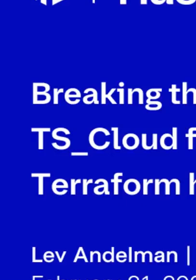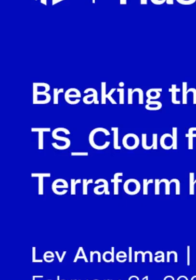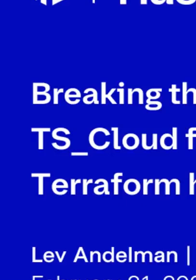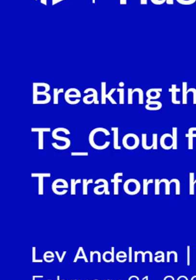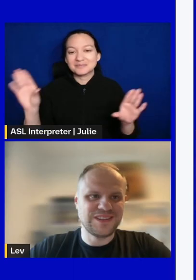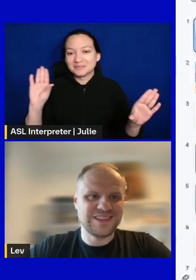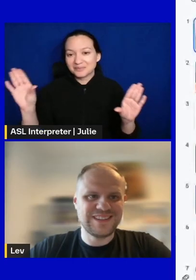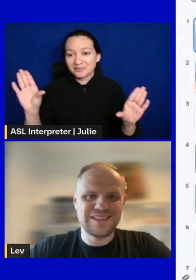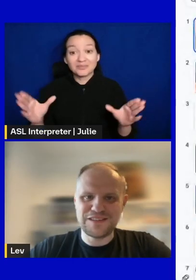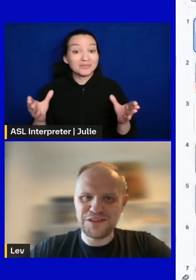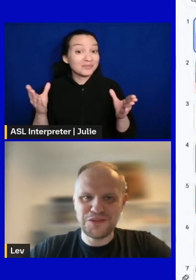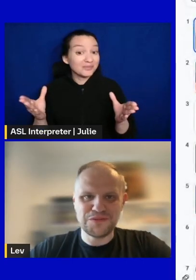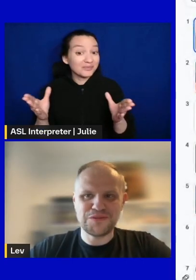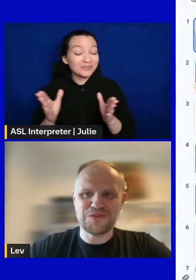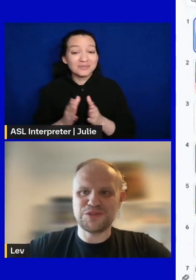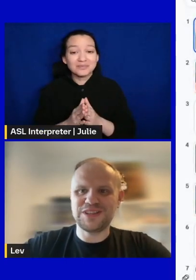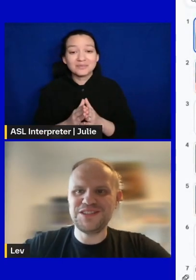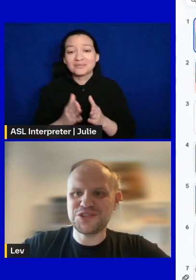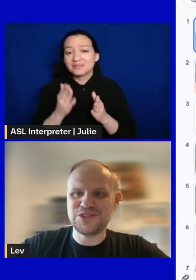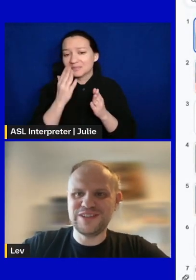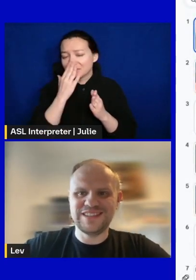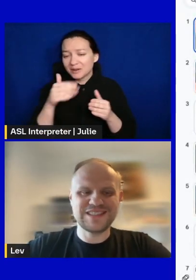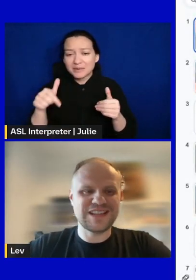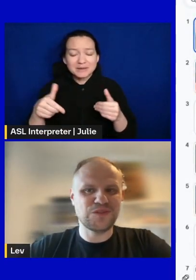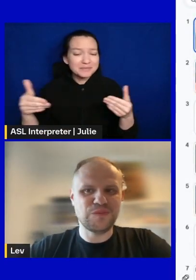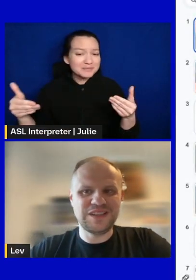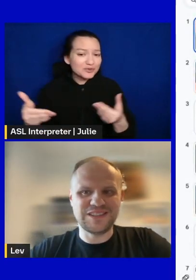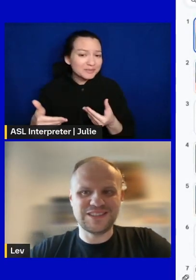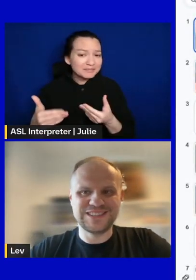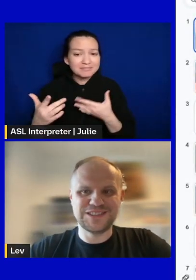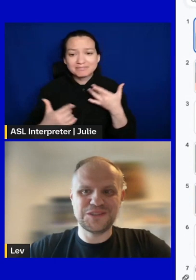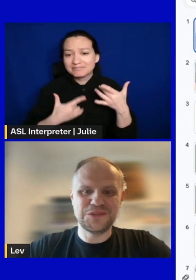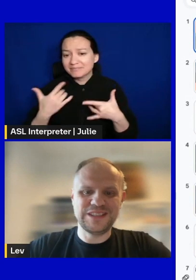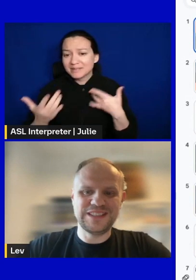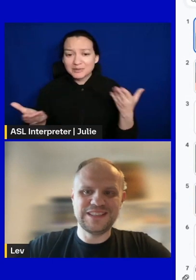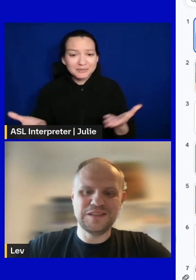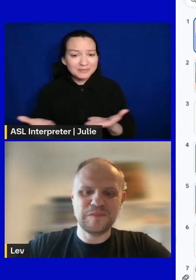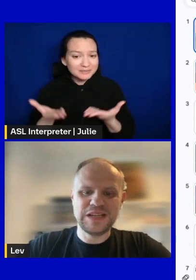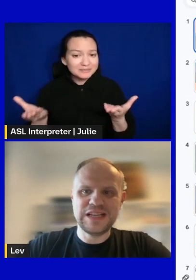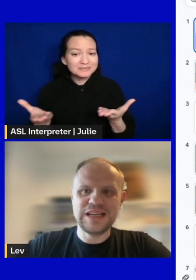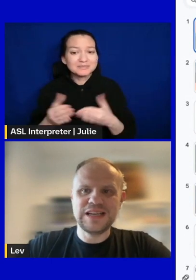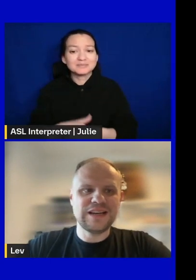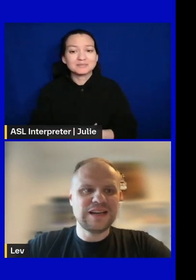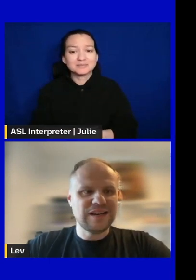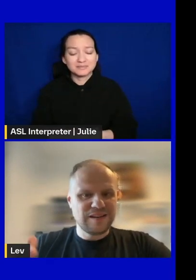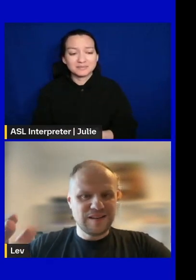Hi, everyone. So, thank you for the intro and excited to be here.